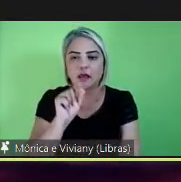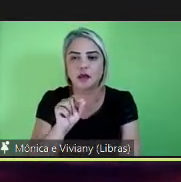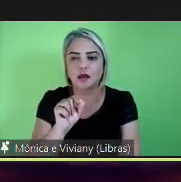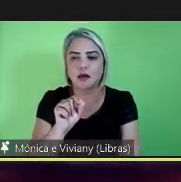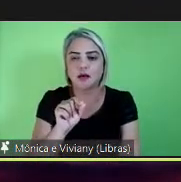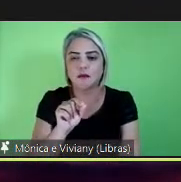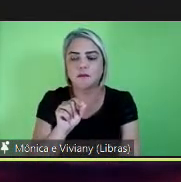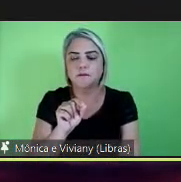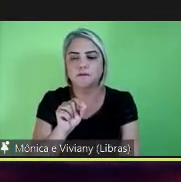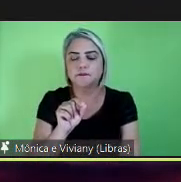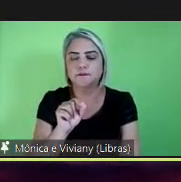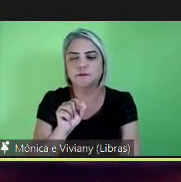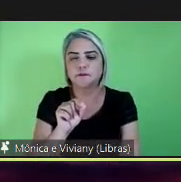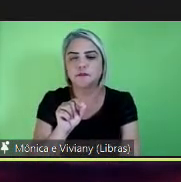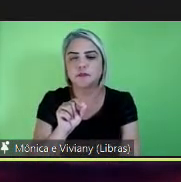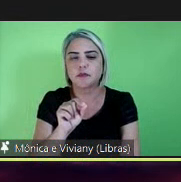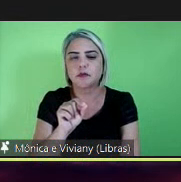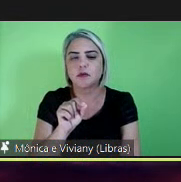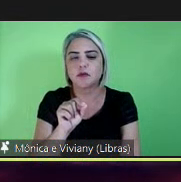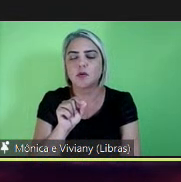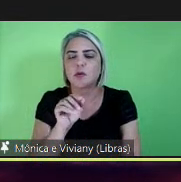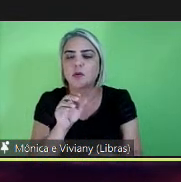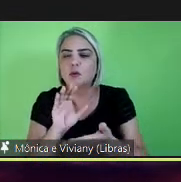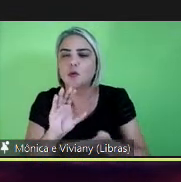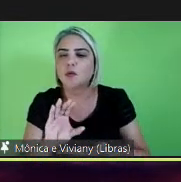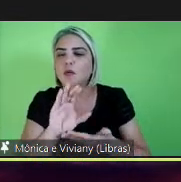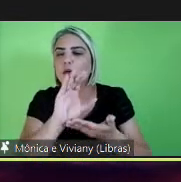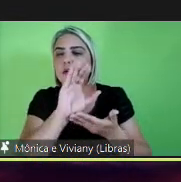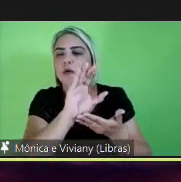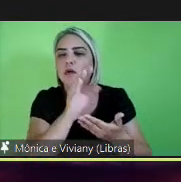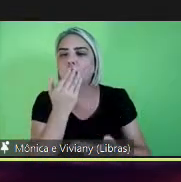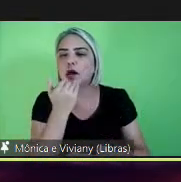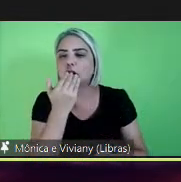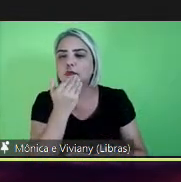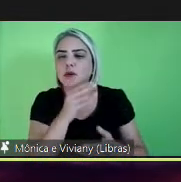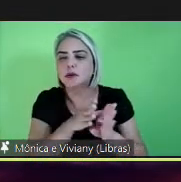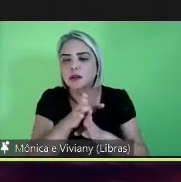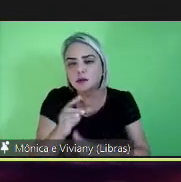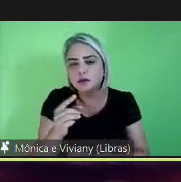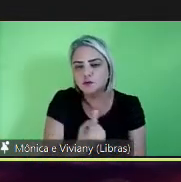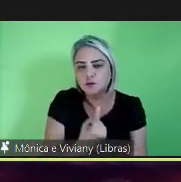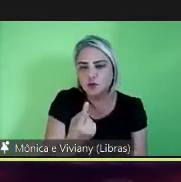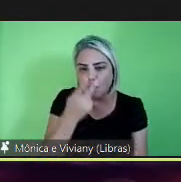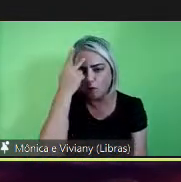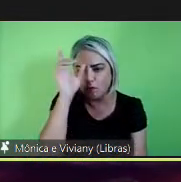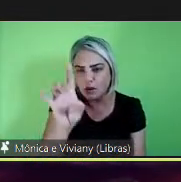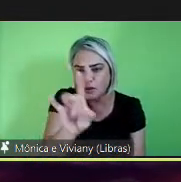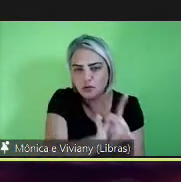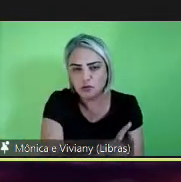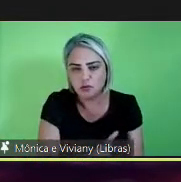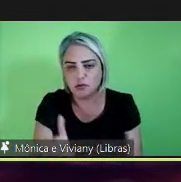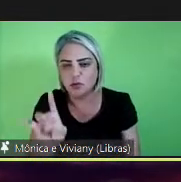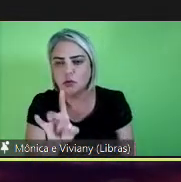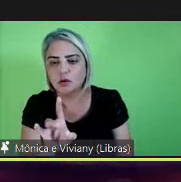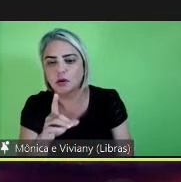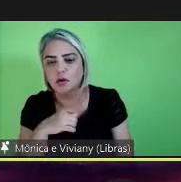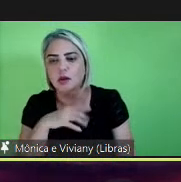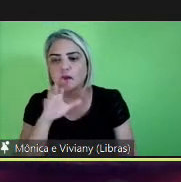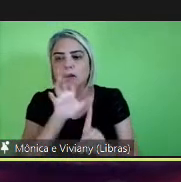diet advice. Again, one eating pattern does not suit everyone when it comes to weight